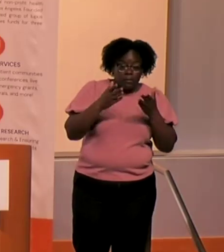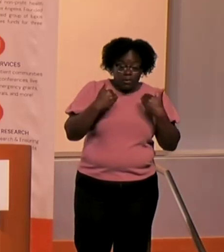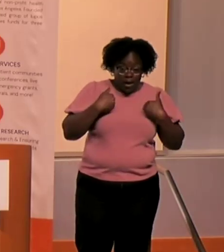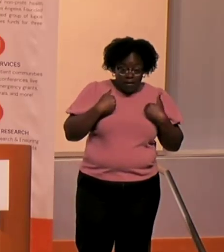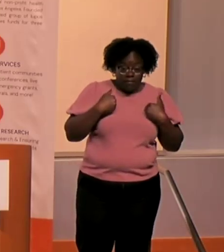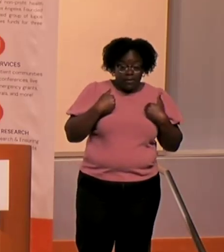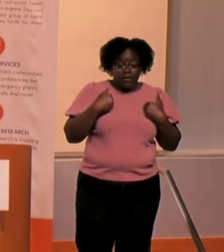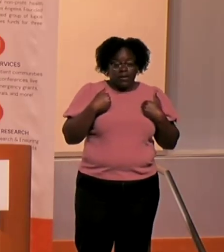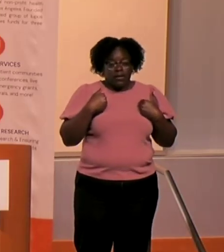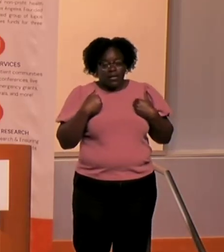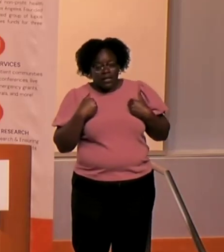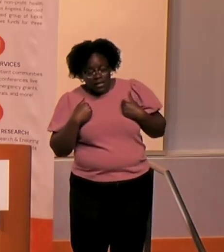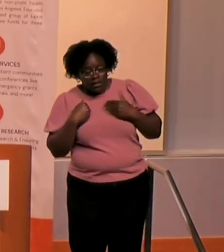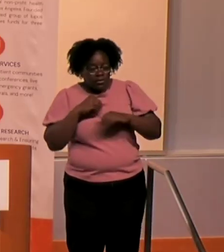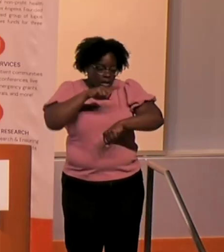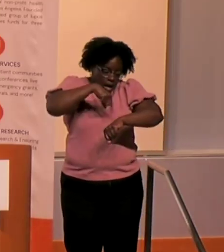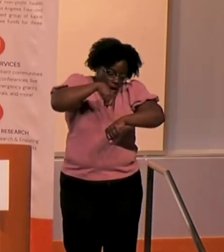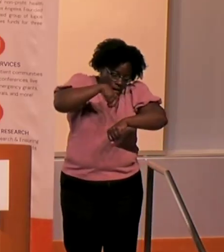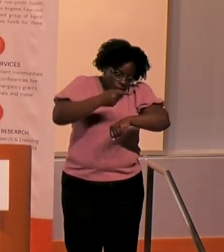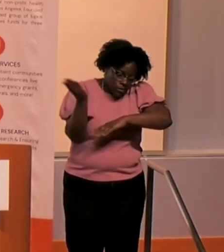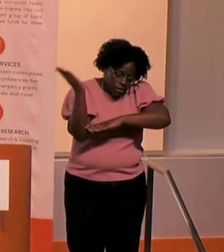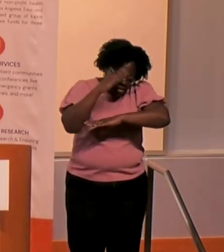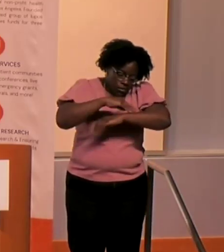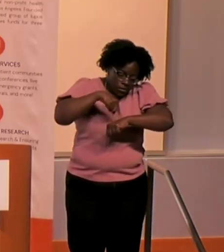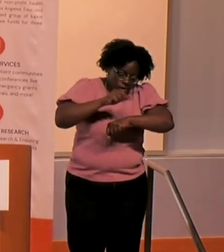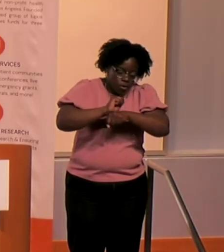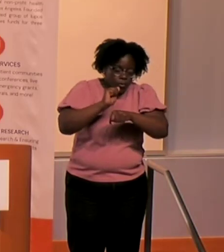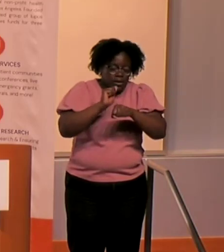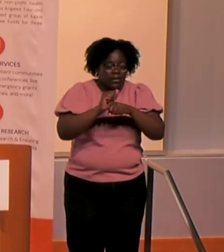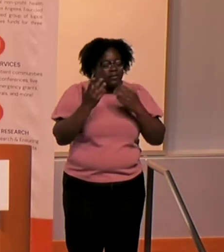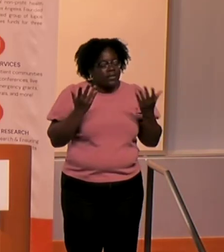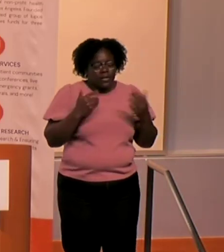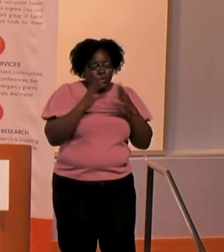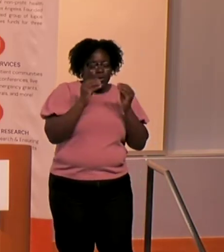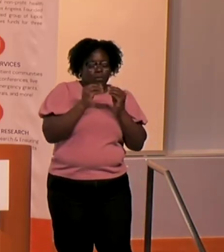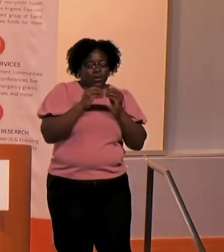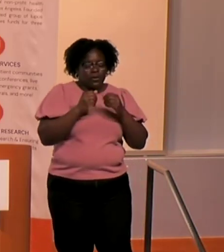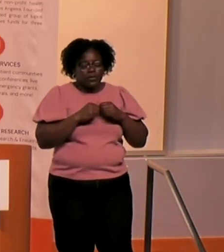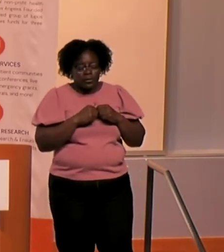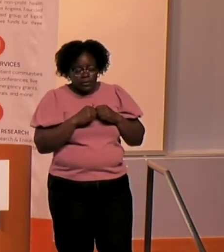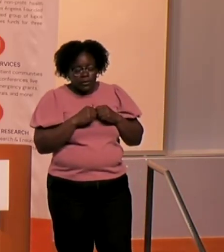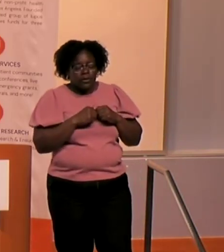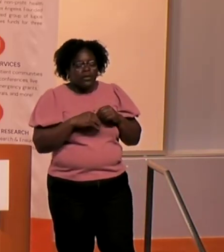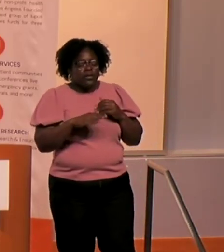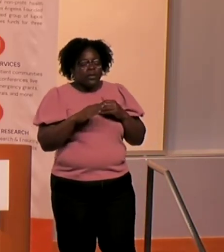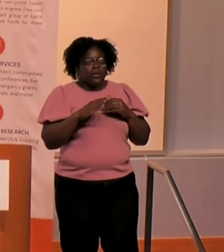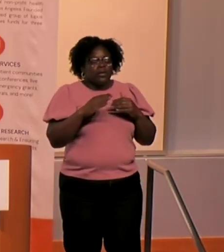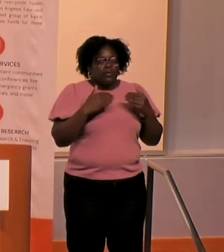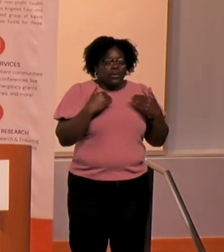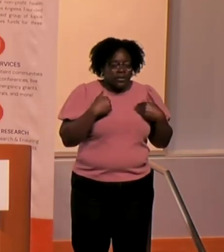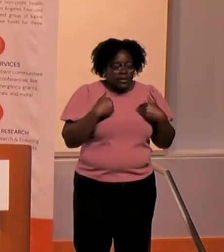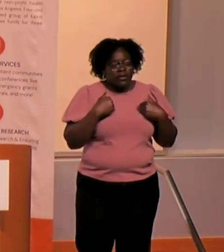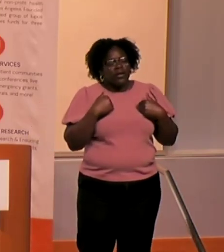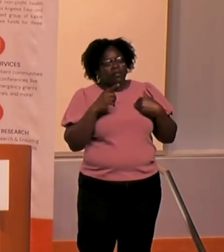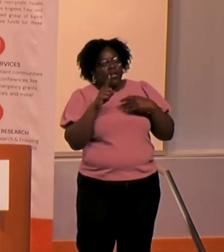as long and strenuous hours that are expected of me. But your comment on like, when you know you have set days or long